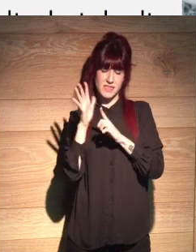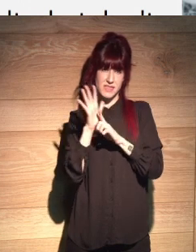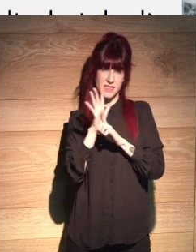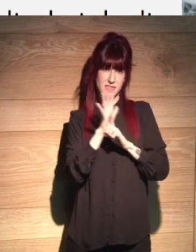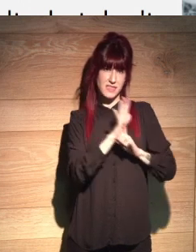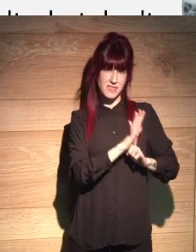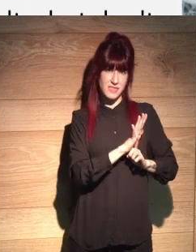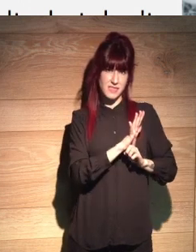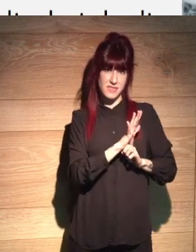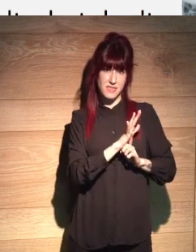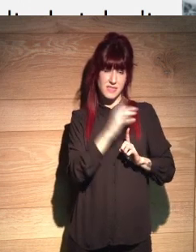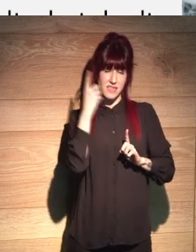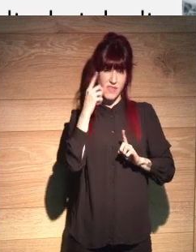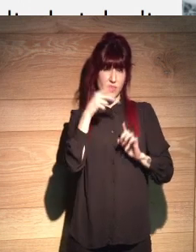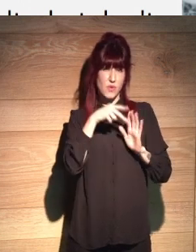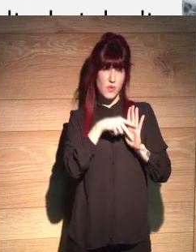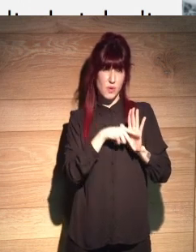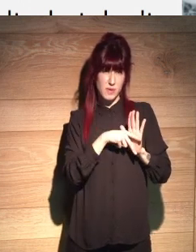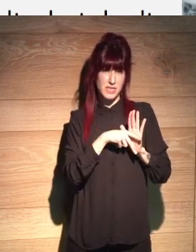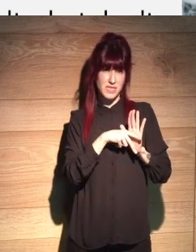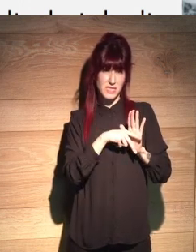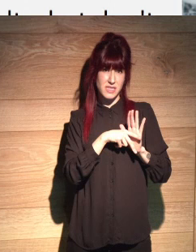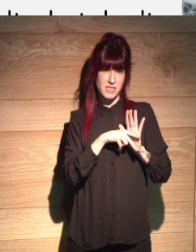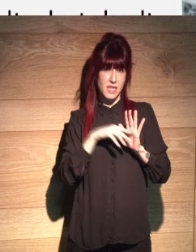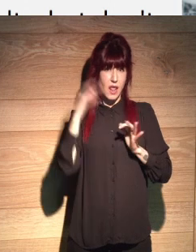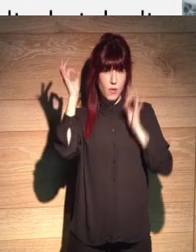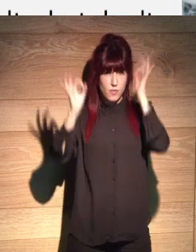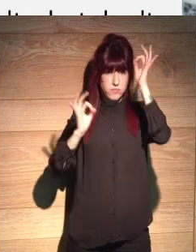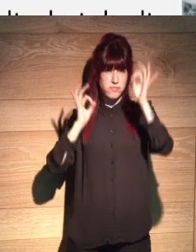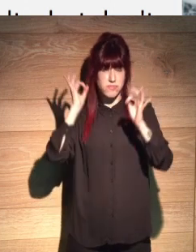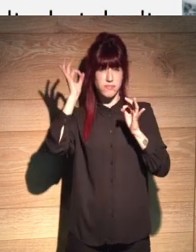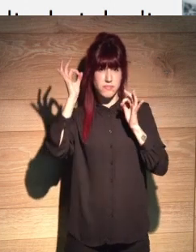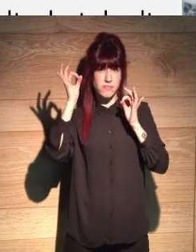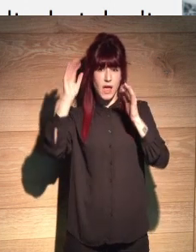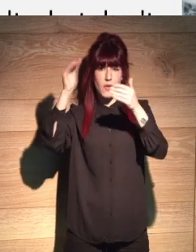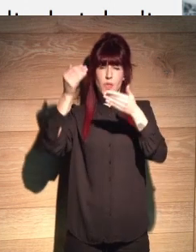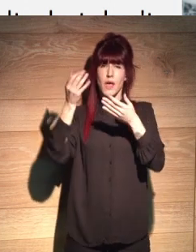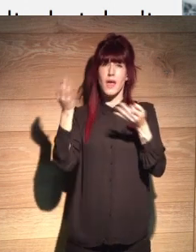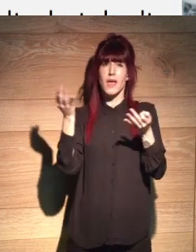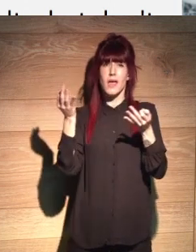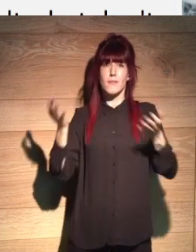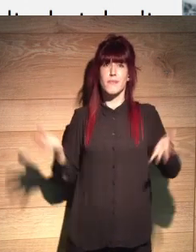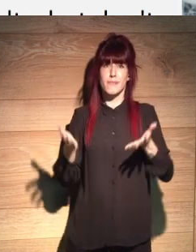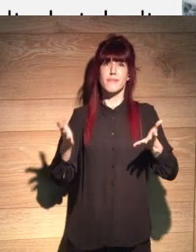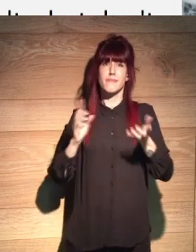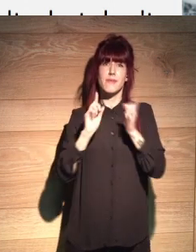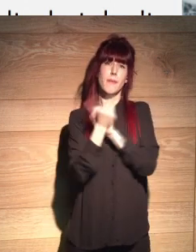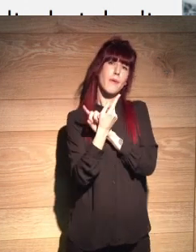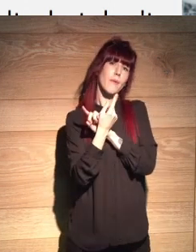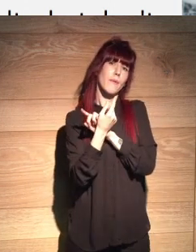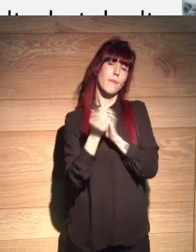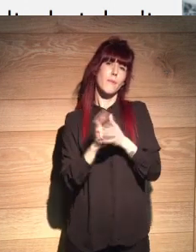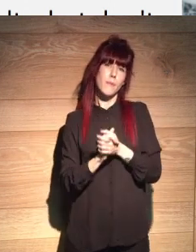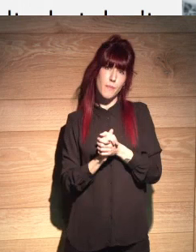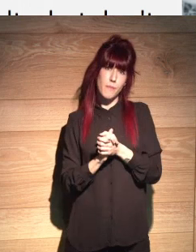the norms in the organization help us to drive change. The norm engineering field